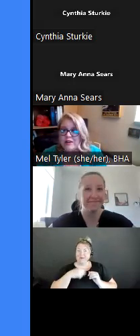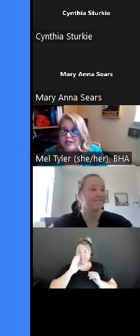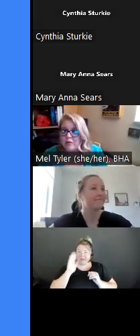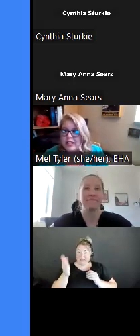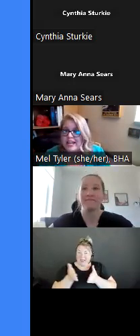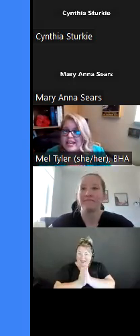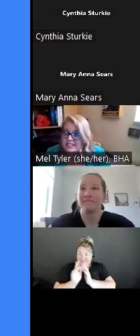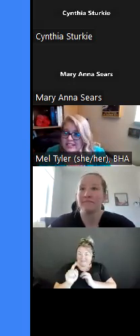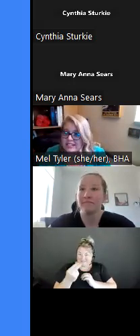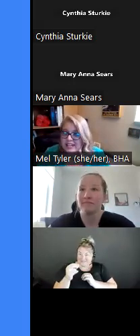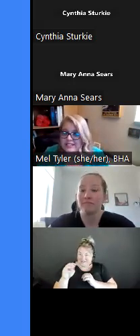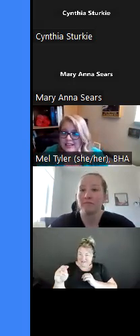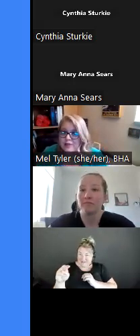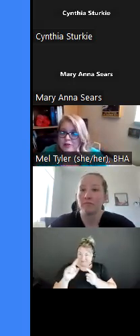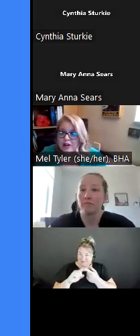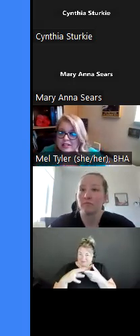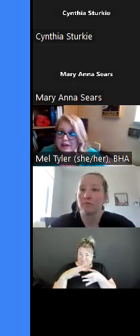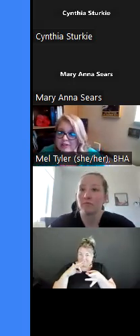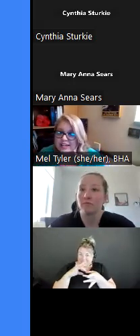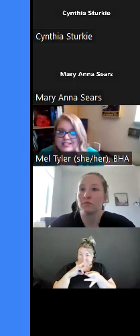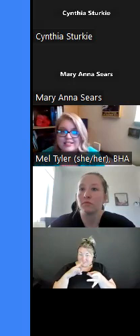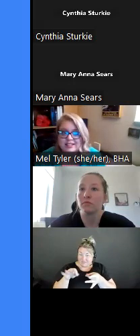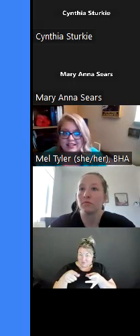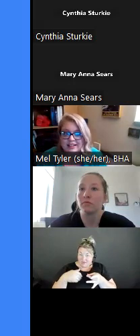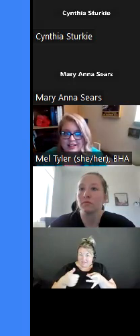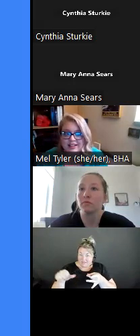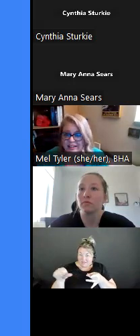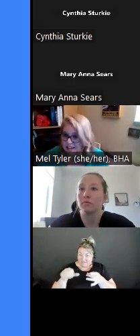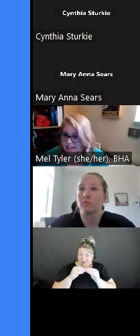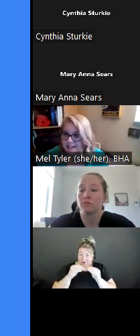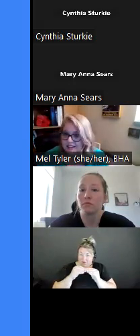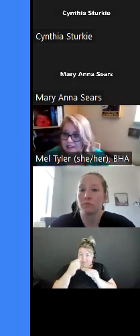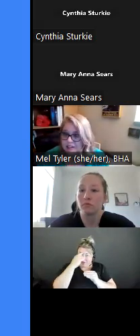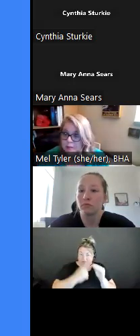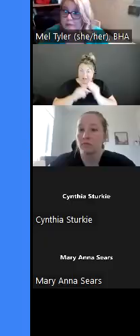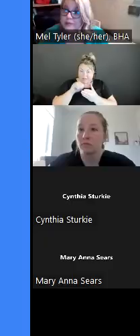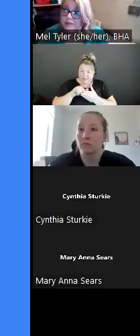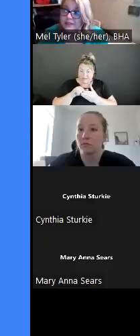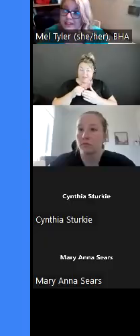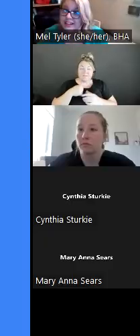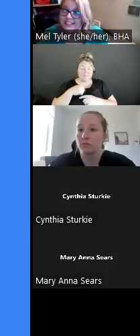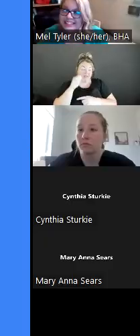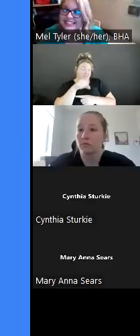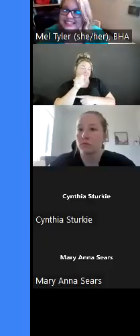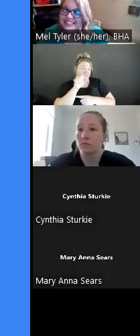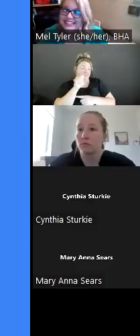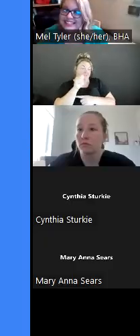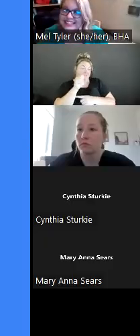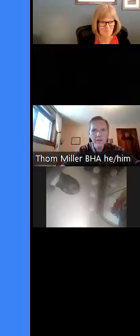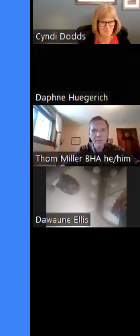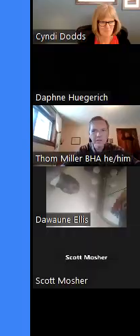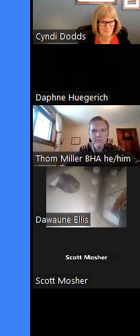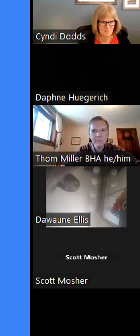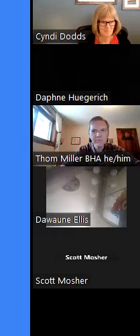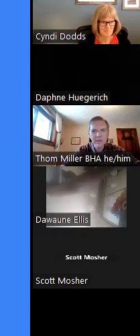Tom here really quick and see if he has any further thoughts about this. My nodding was that I think that's an